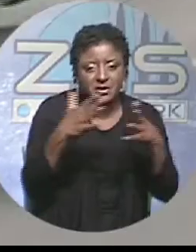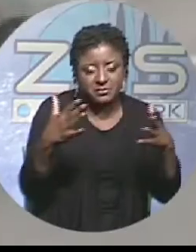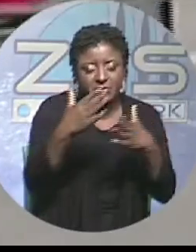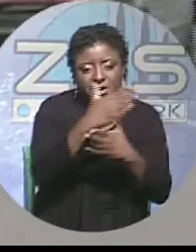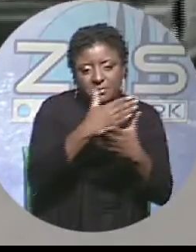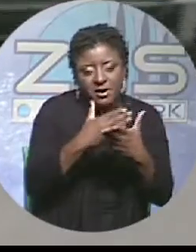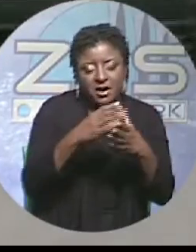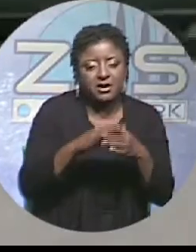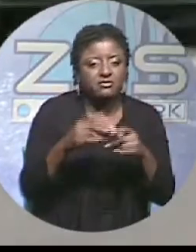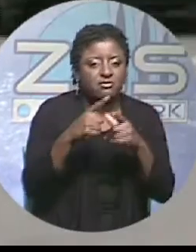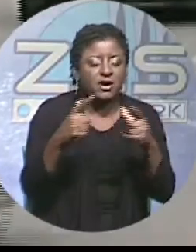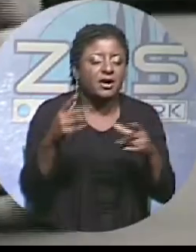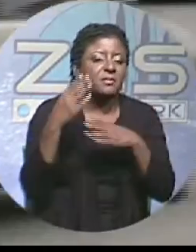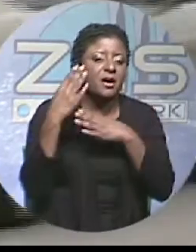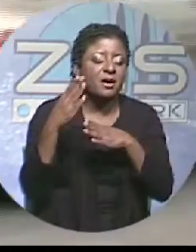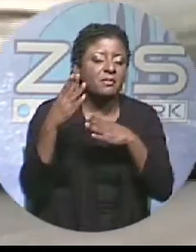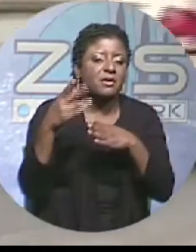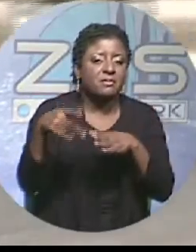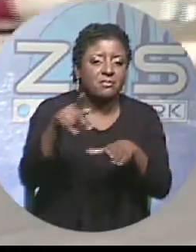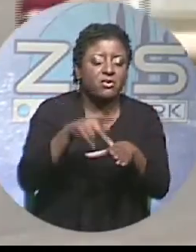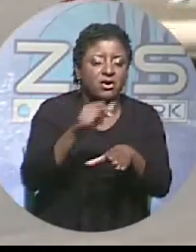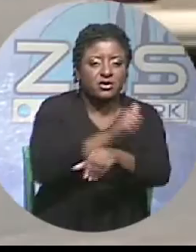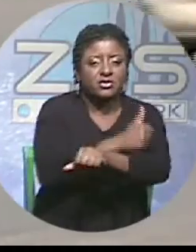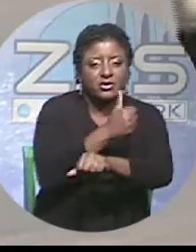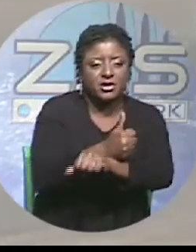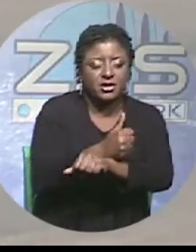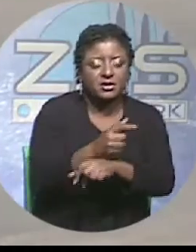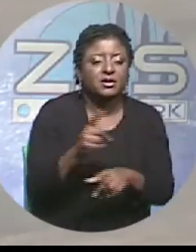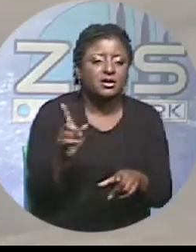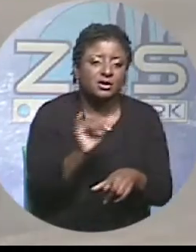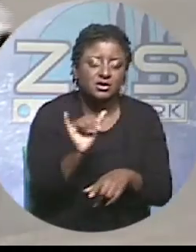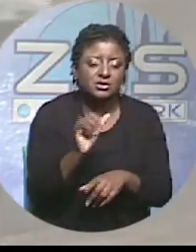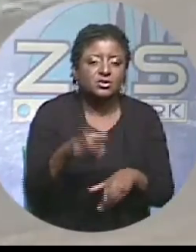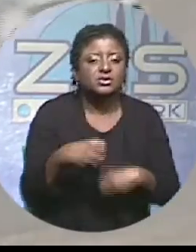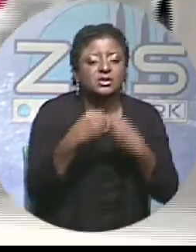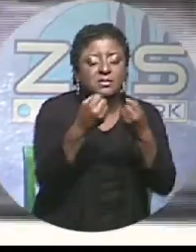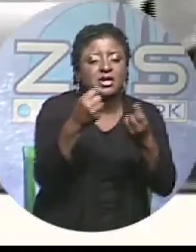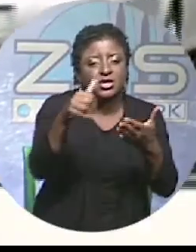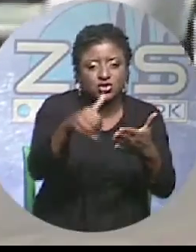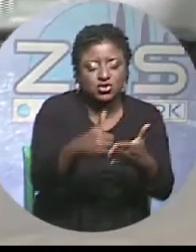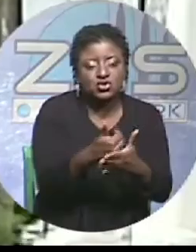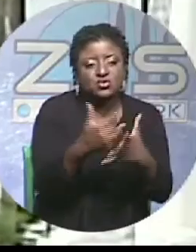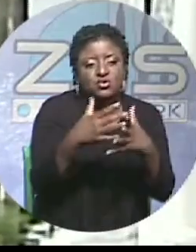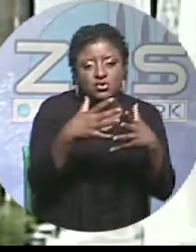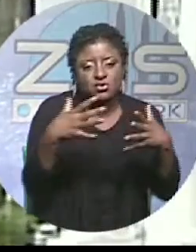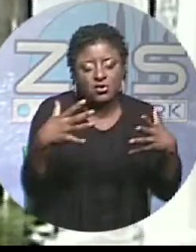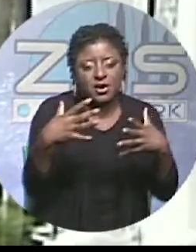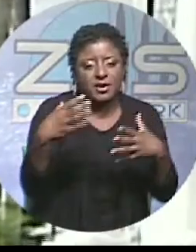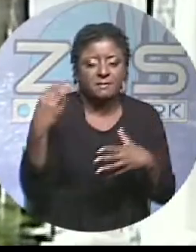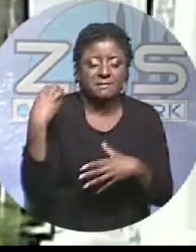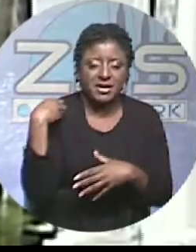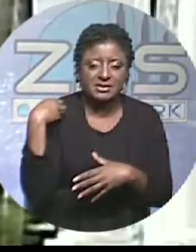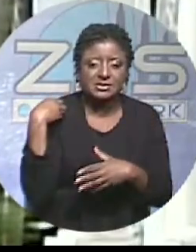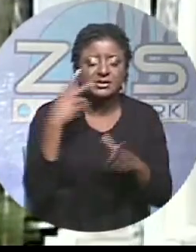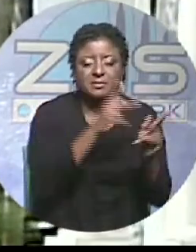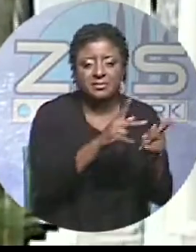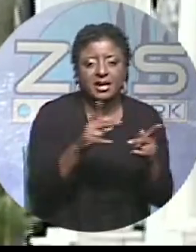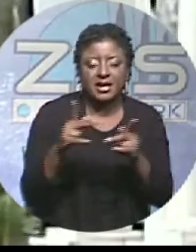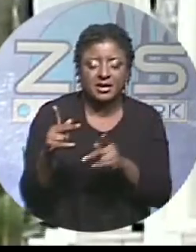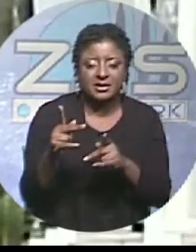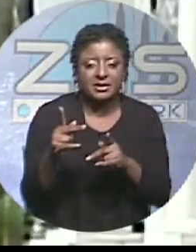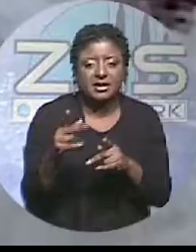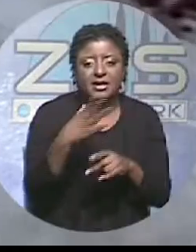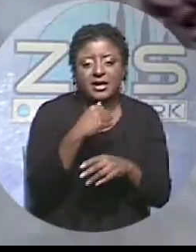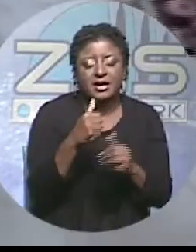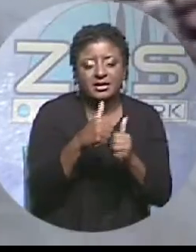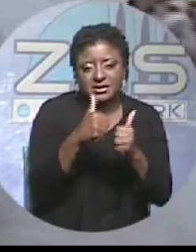new master plan within 6 months of the extension, and the possible introduction of real property tax on undeveloped